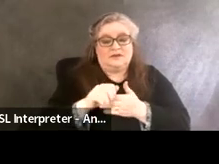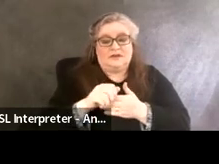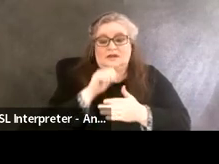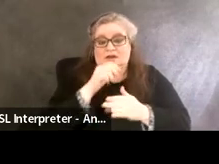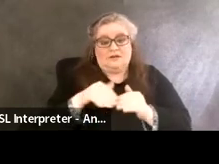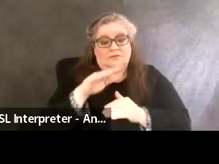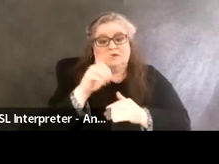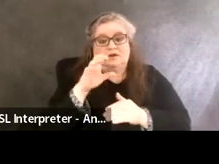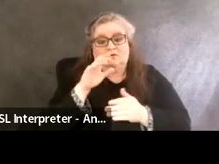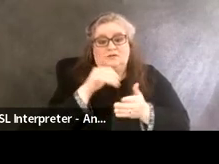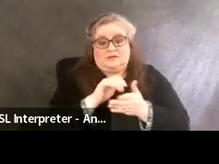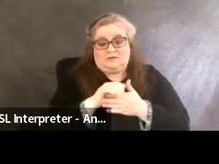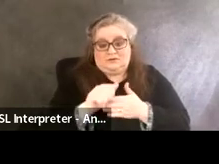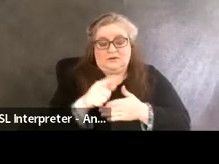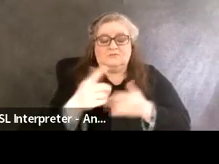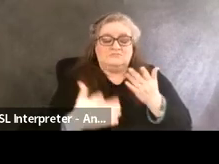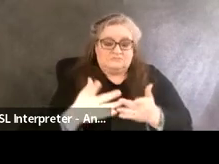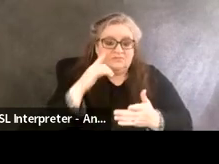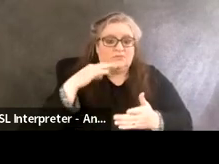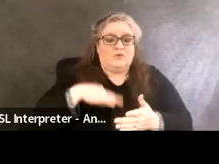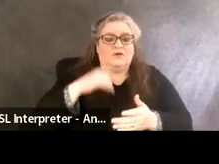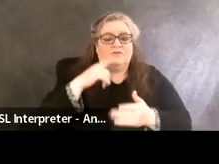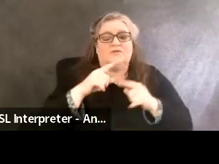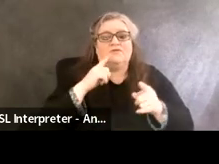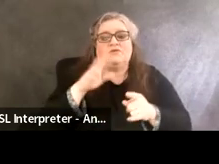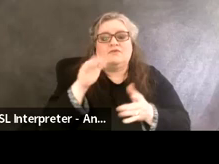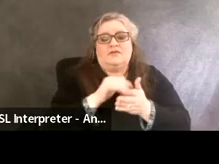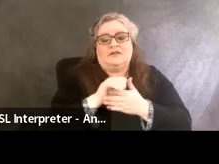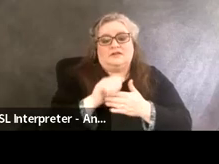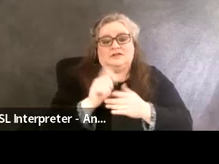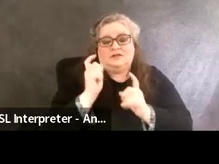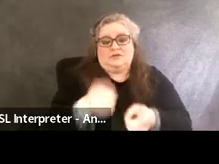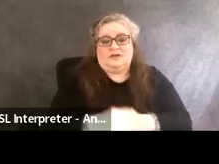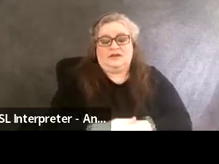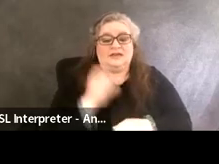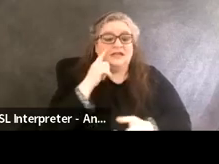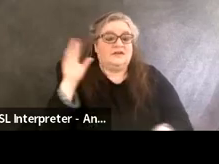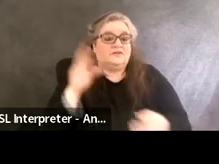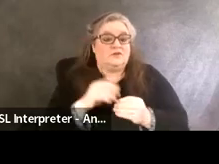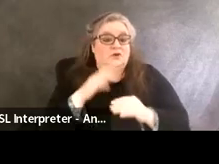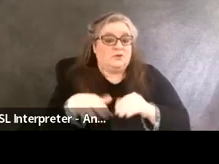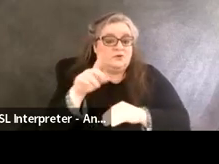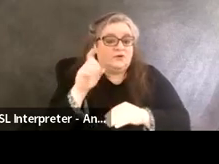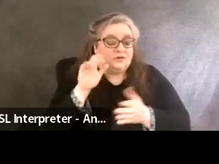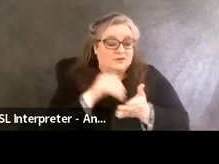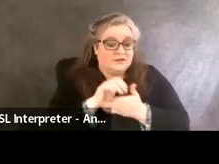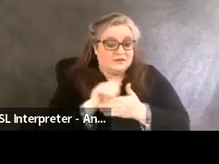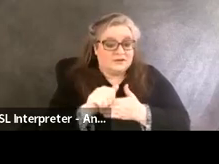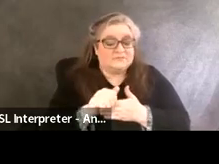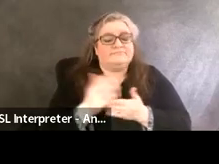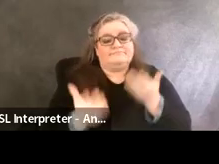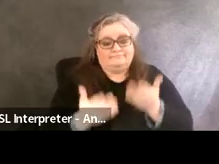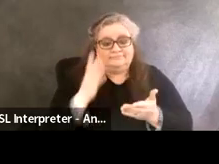than 100,000, you may qualify for a $5,000 grant. If your total expenses were more than 100,000, then